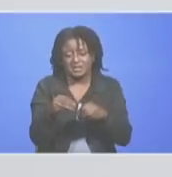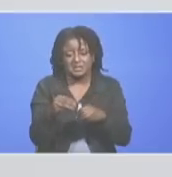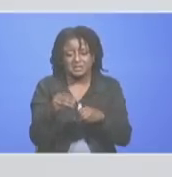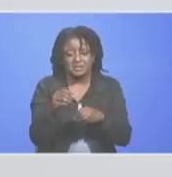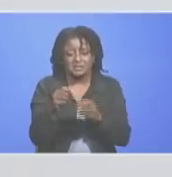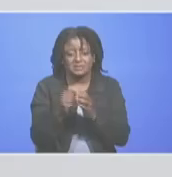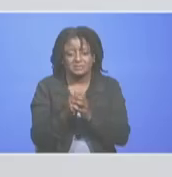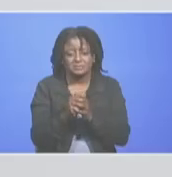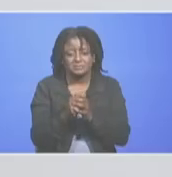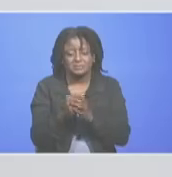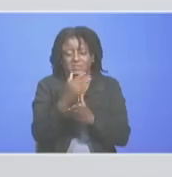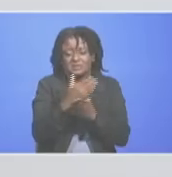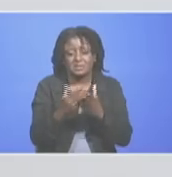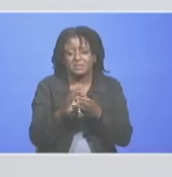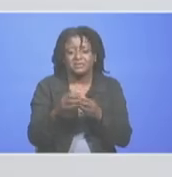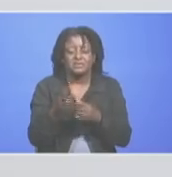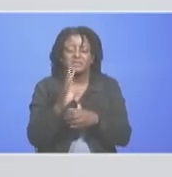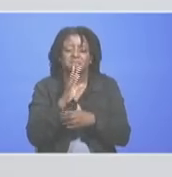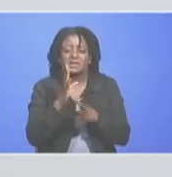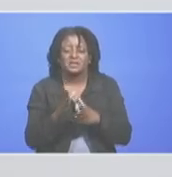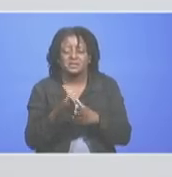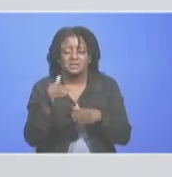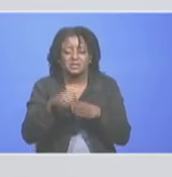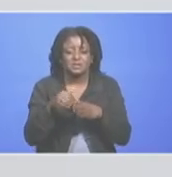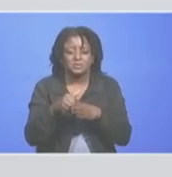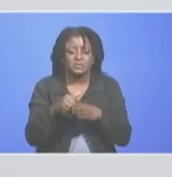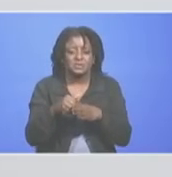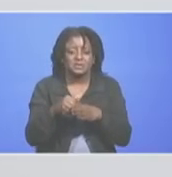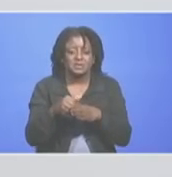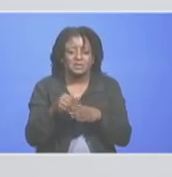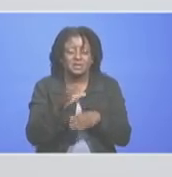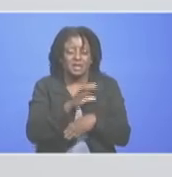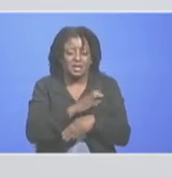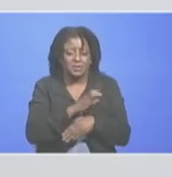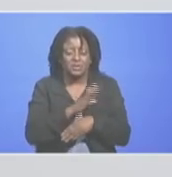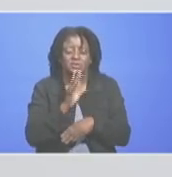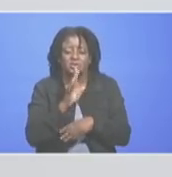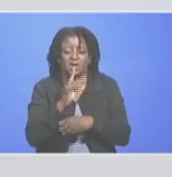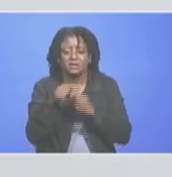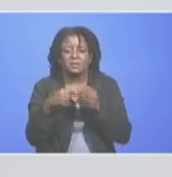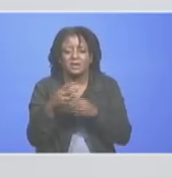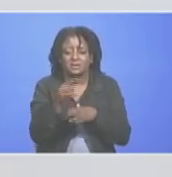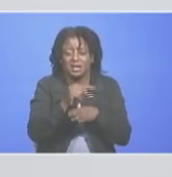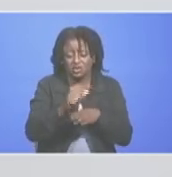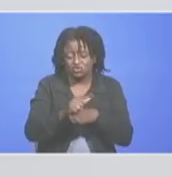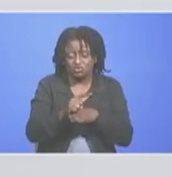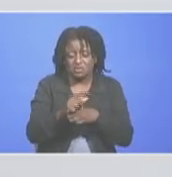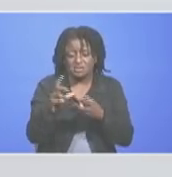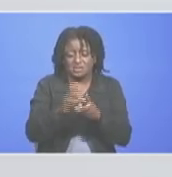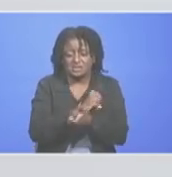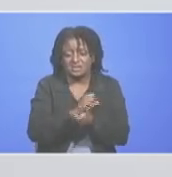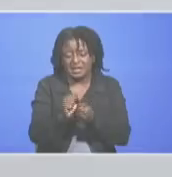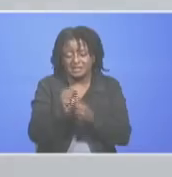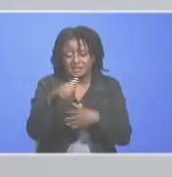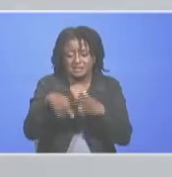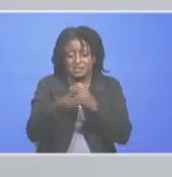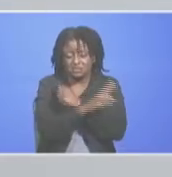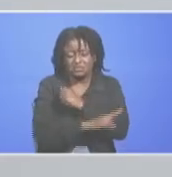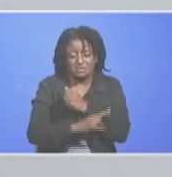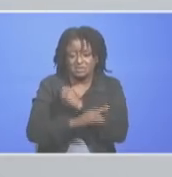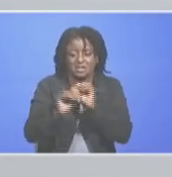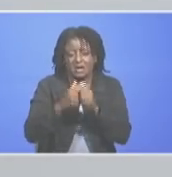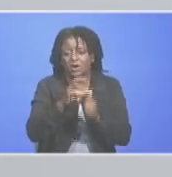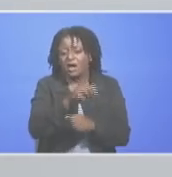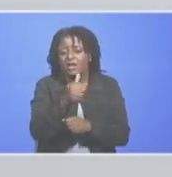of the speakers include Kayla Weather, who will talk to us about natural disasters in the region and how other countries and companies have repaired